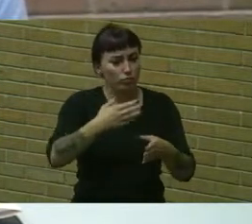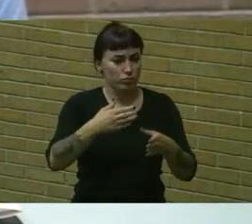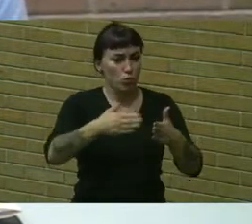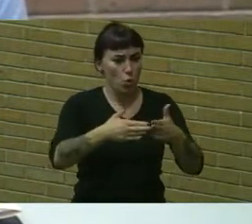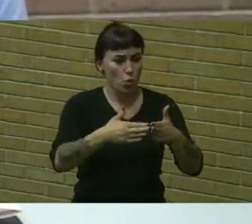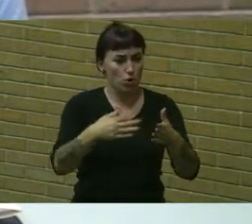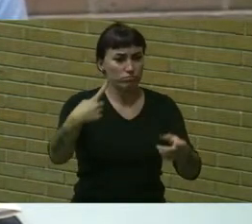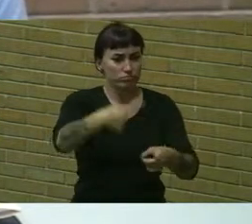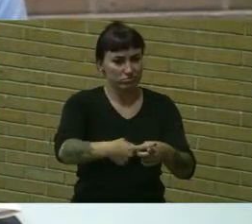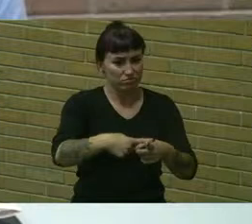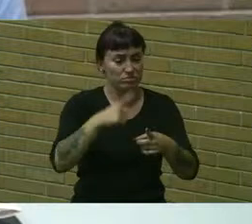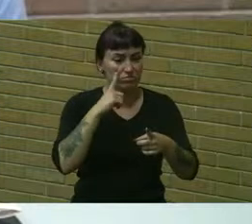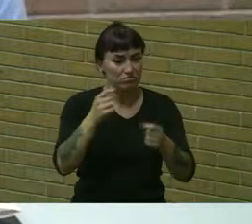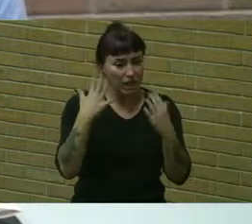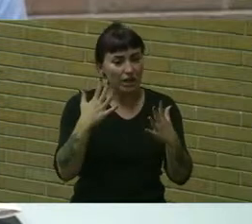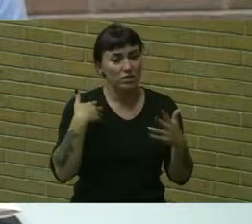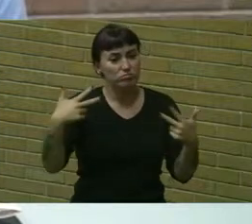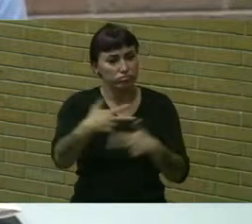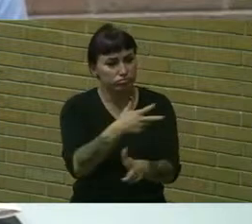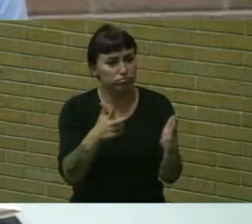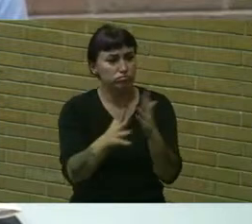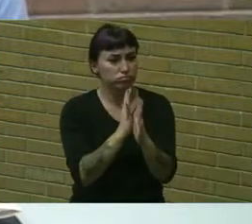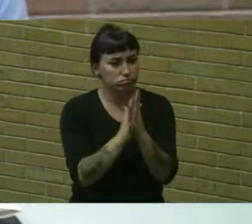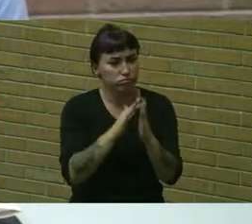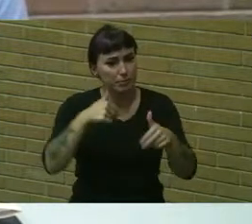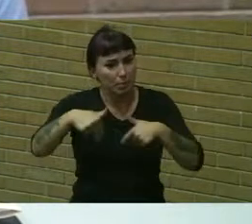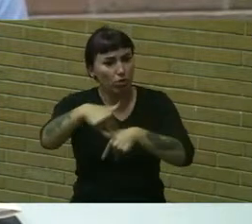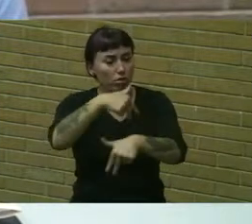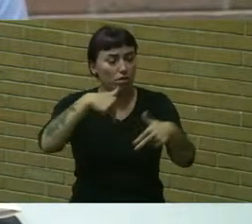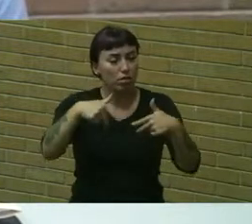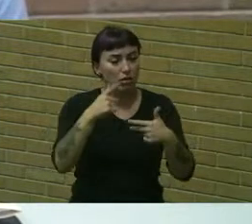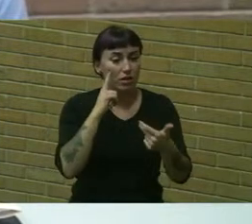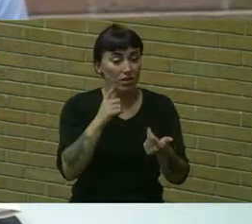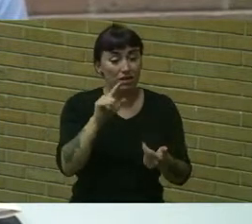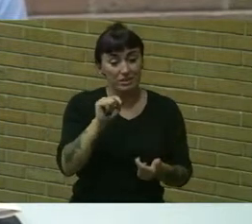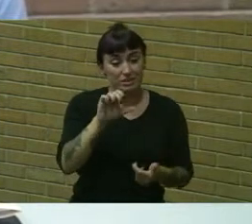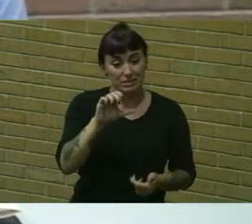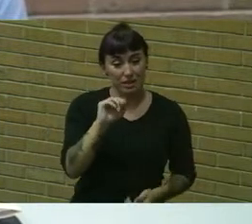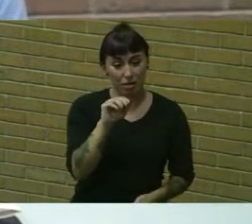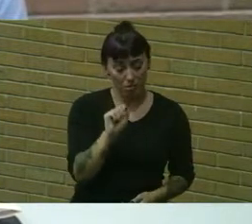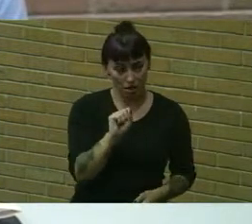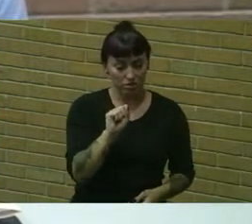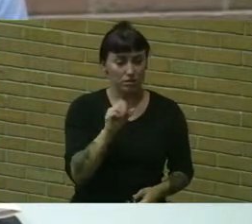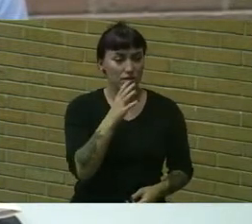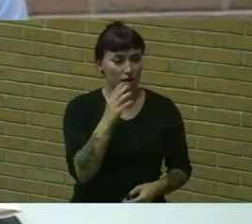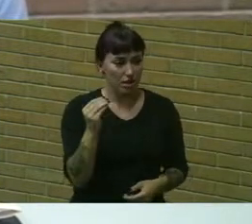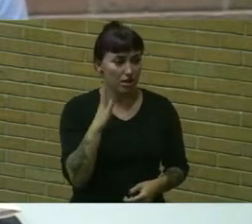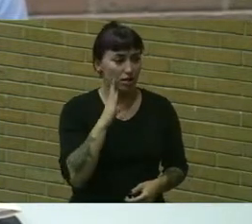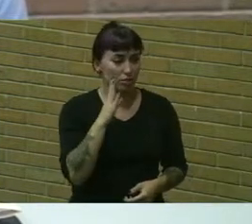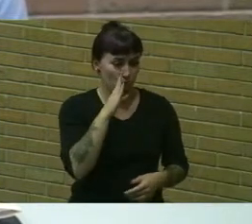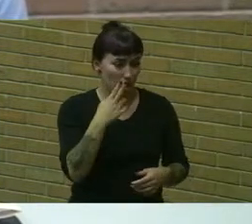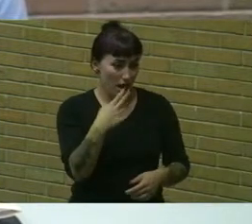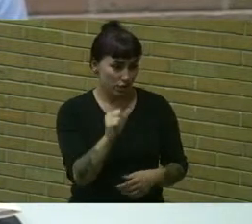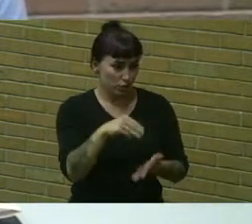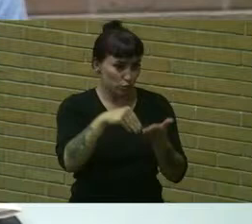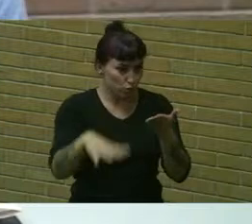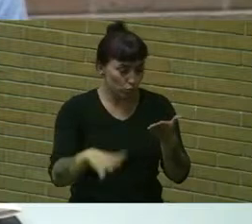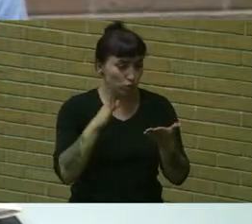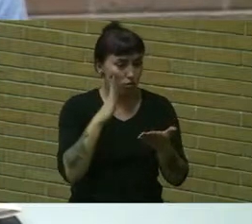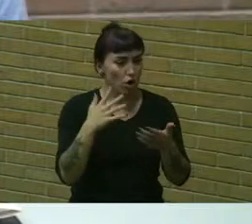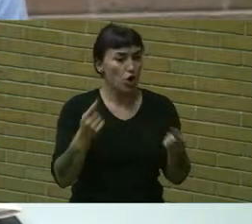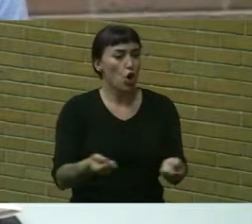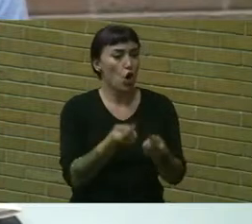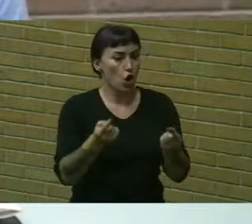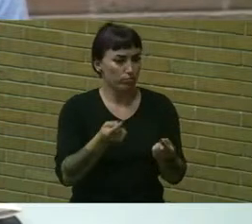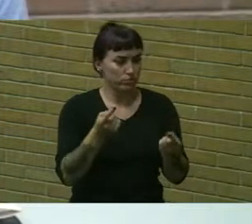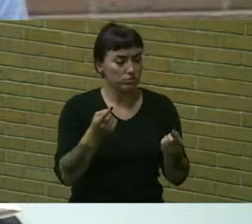is congested with vehicles and pedestrian traffic, is putting TCMS and Brighton High School students at harm's